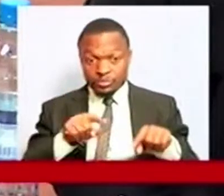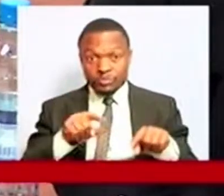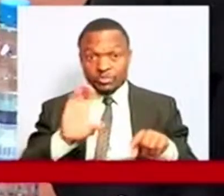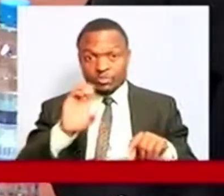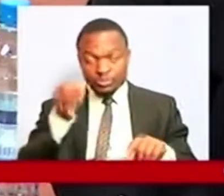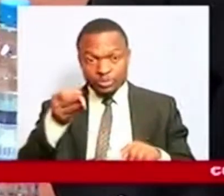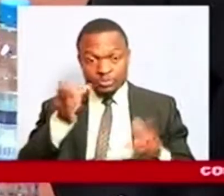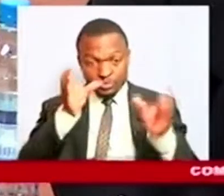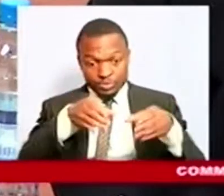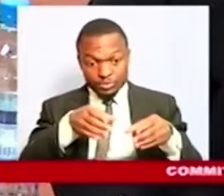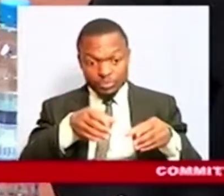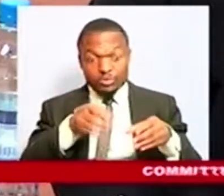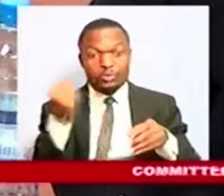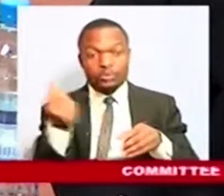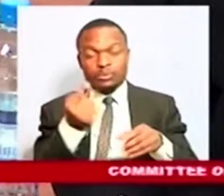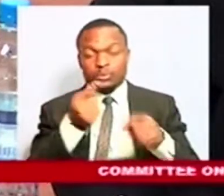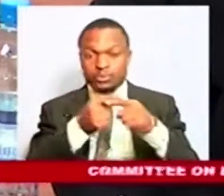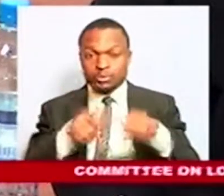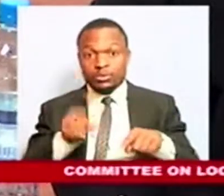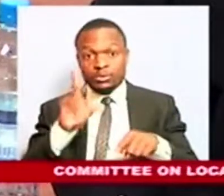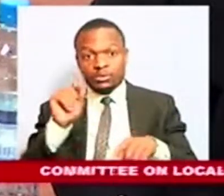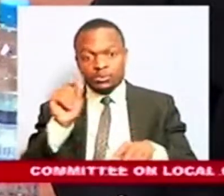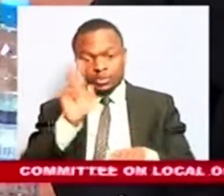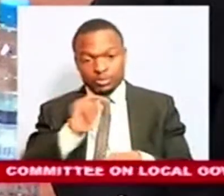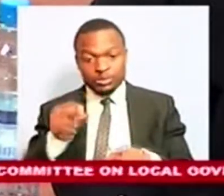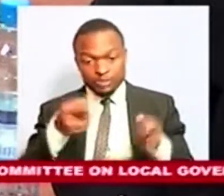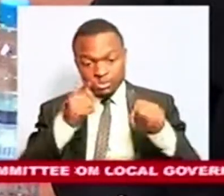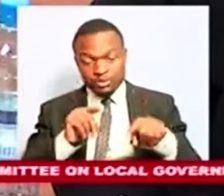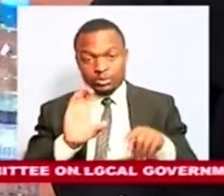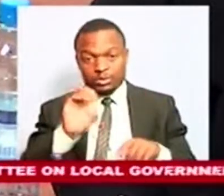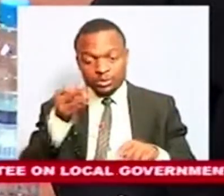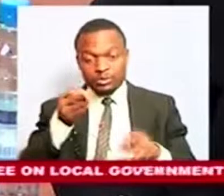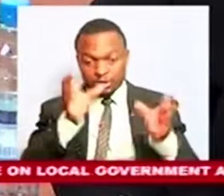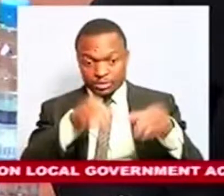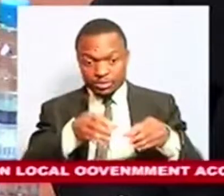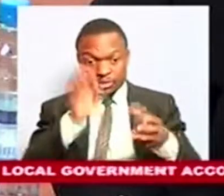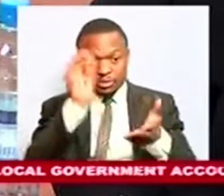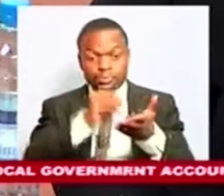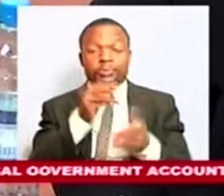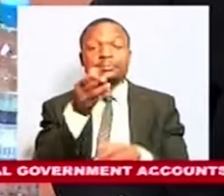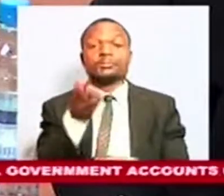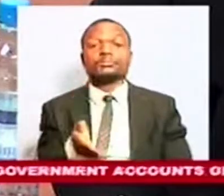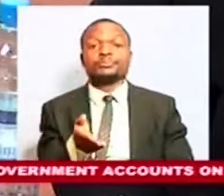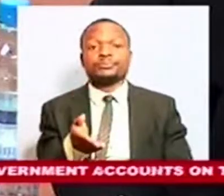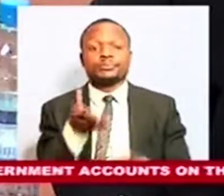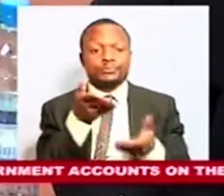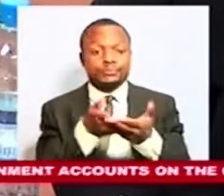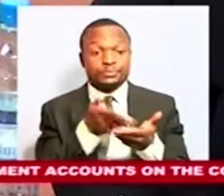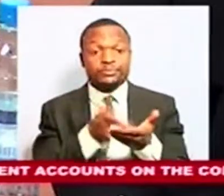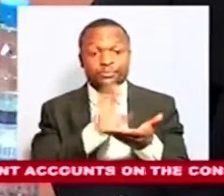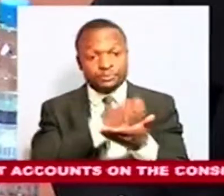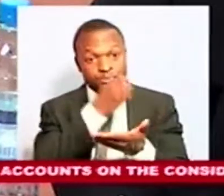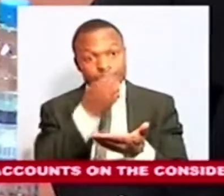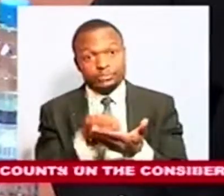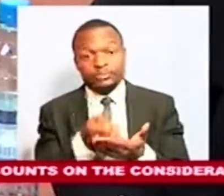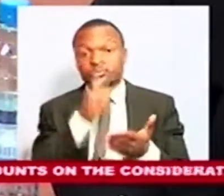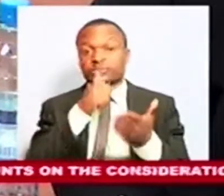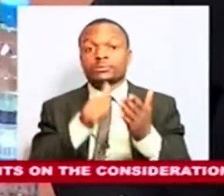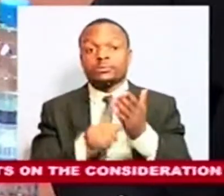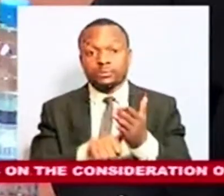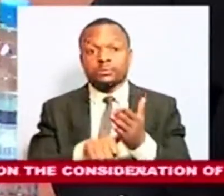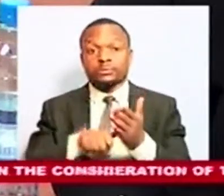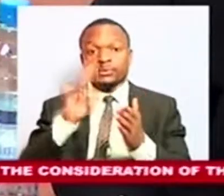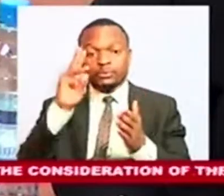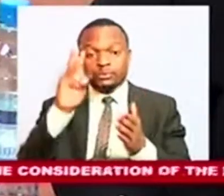committees, or could only be done in 2022 when the CDF committees were put in place. This is evidenced in the letter dated